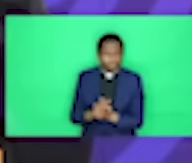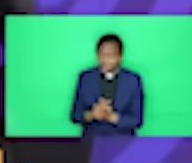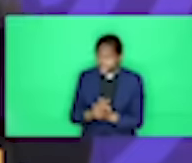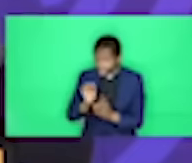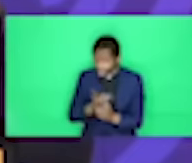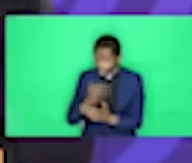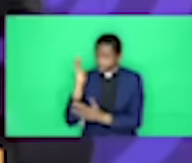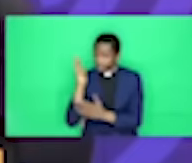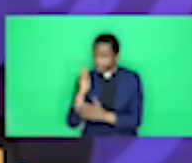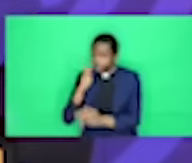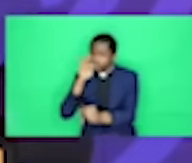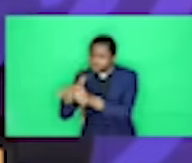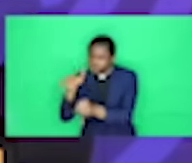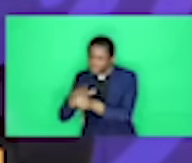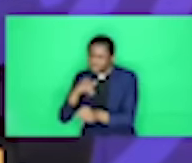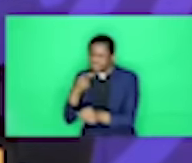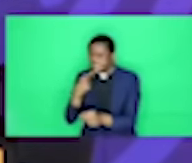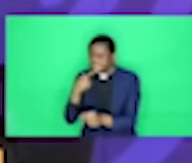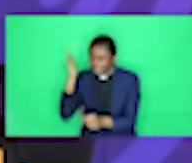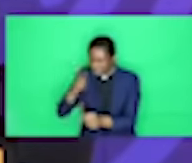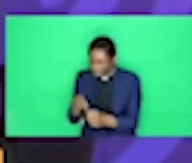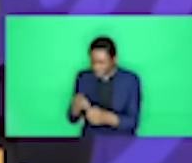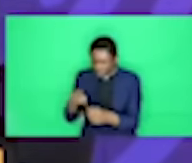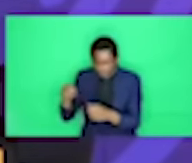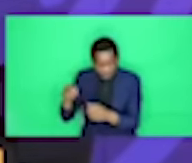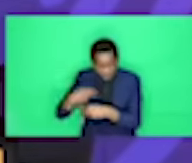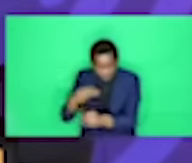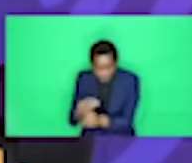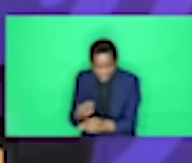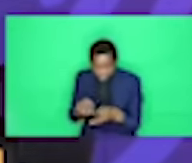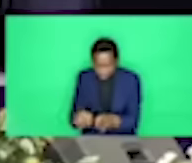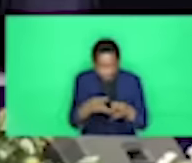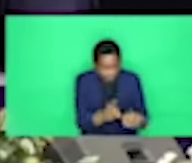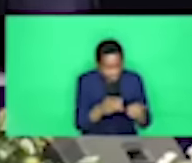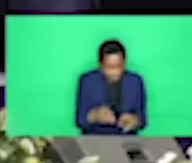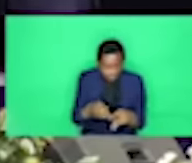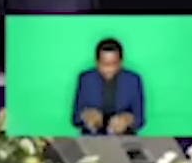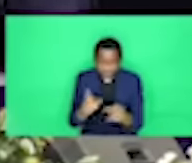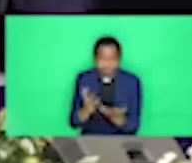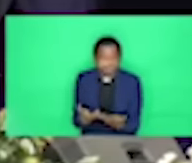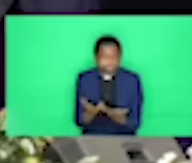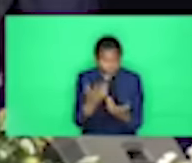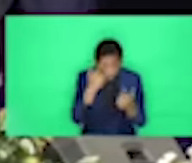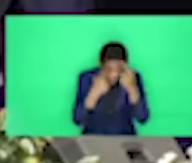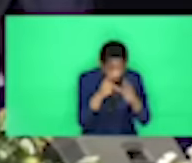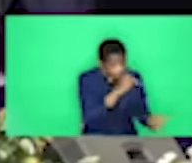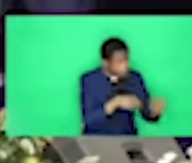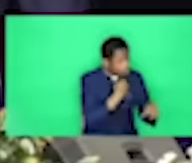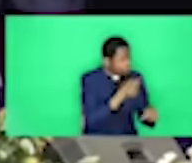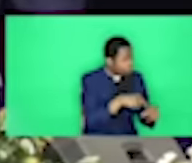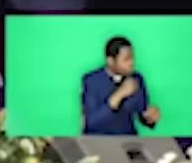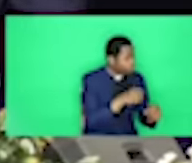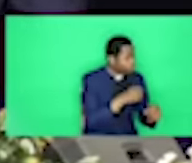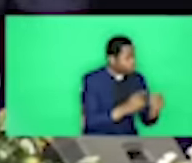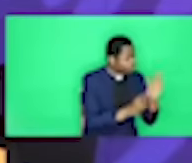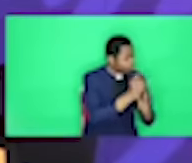I'll do this, I'll build roads. The very people you are not developing, they will destroy the roads. No man who do a year doing doing say